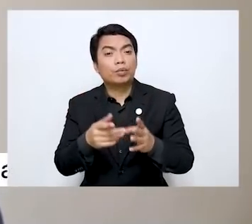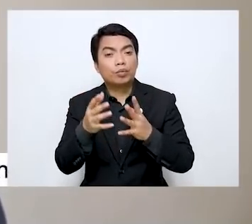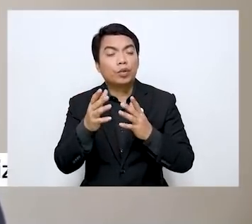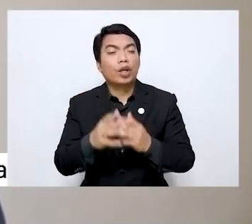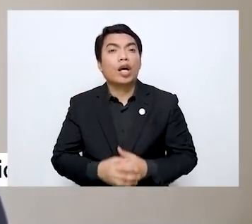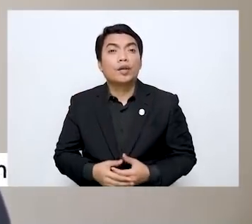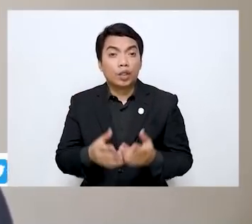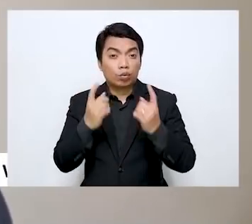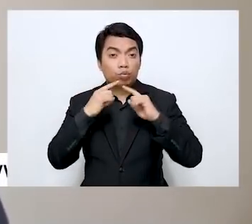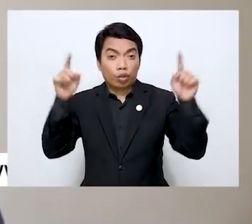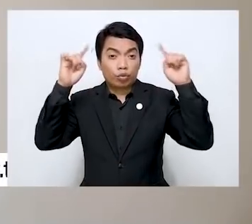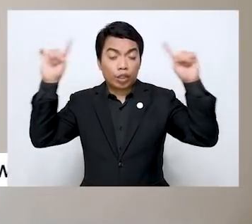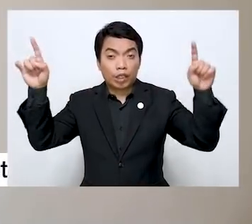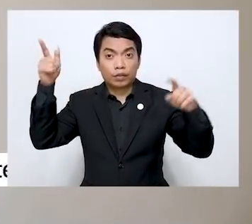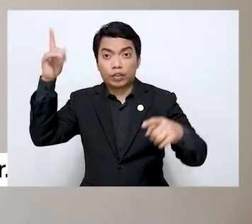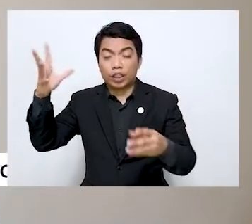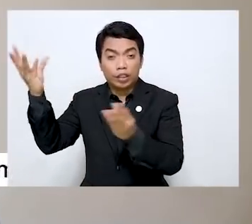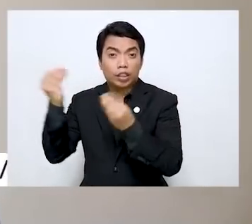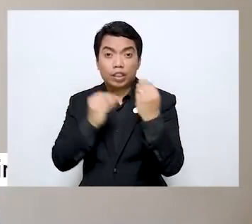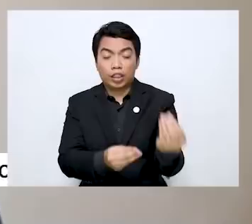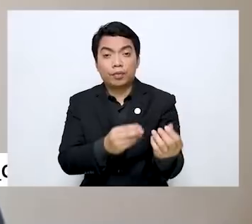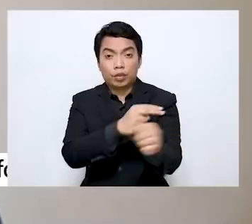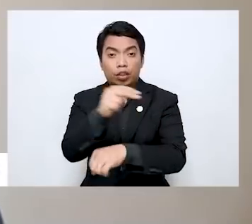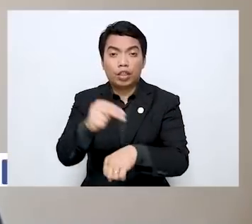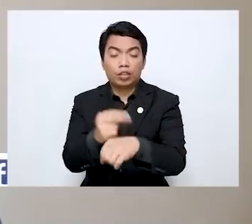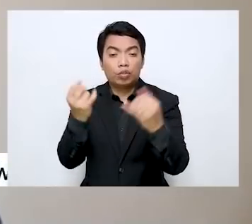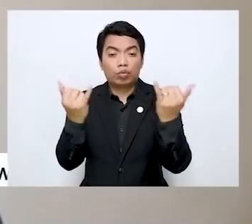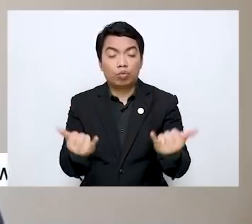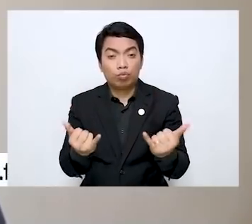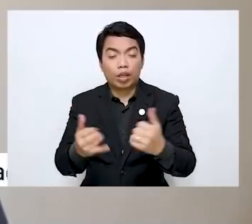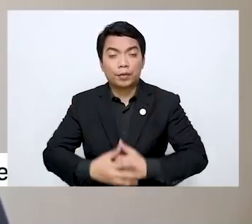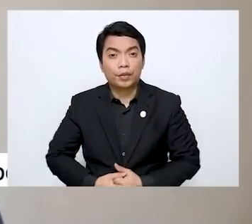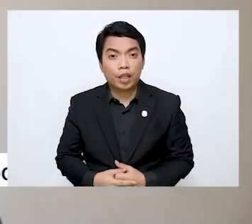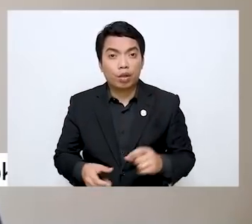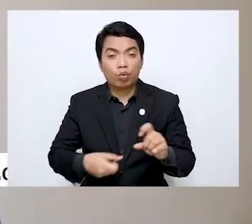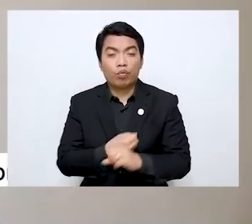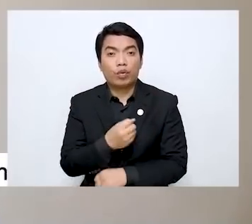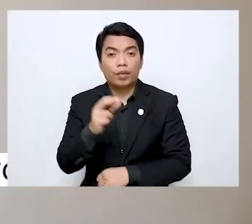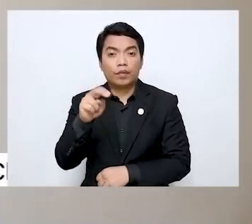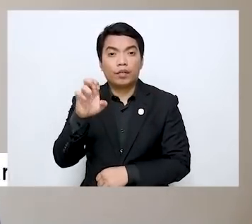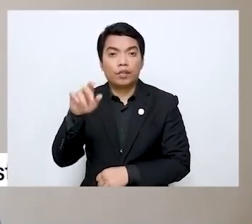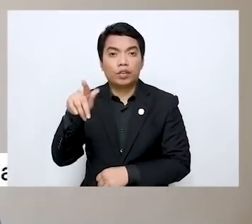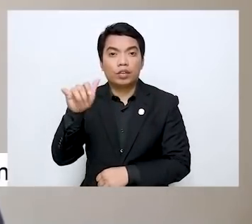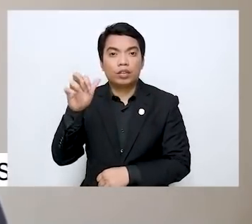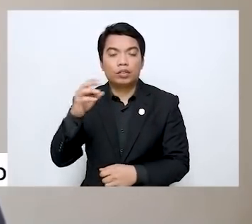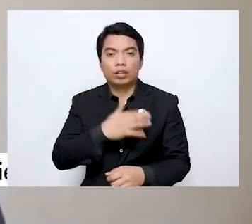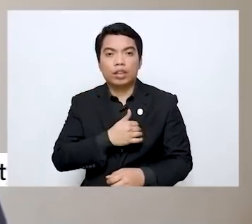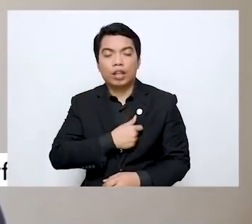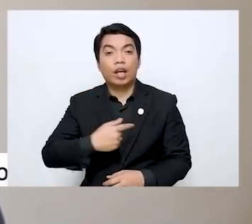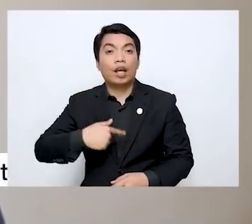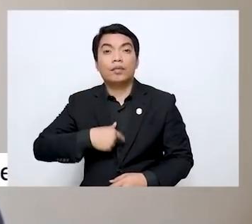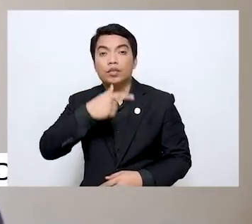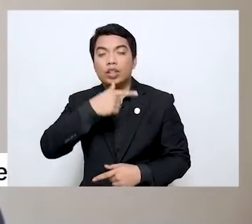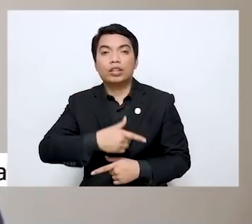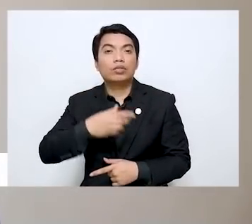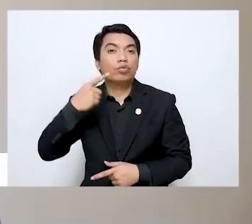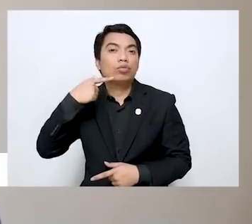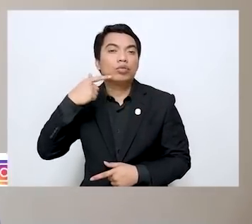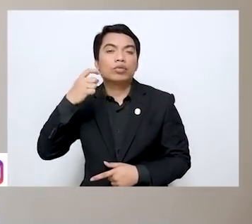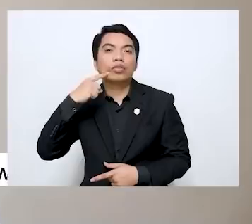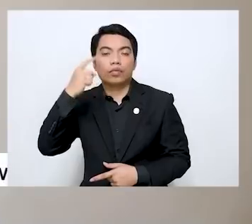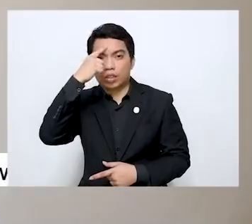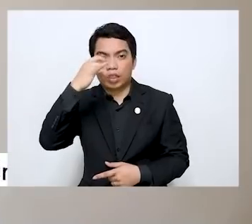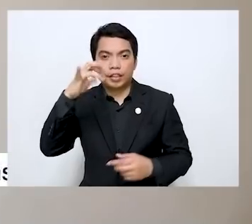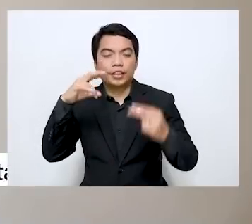God continues to bestow on His nation in these last days. From Nepean, Canada, I'm Sister Charlize Gonzalez for the Iglesia